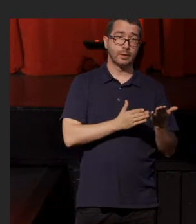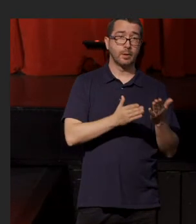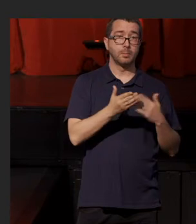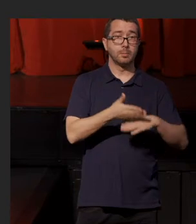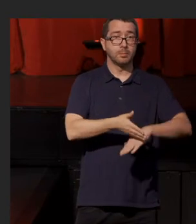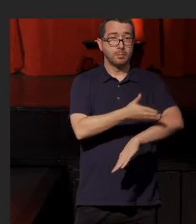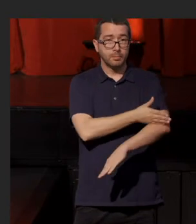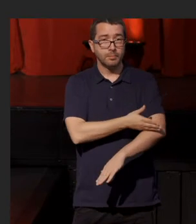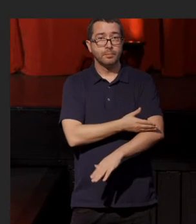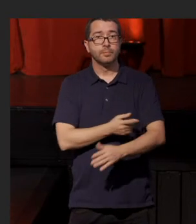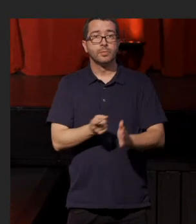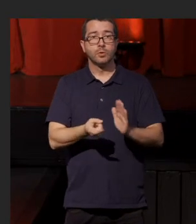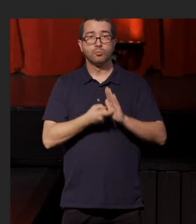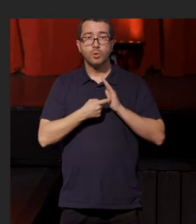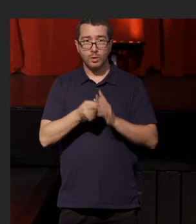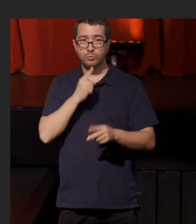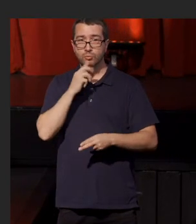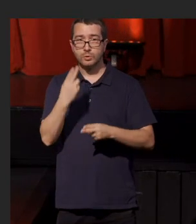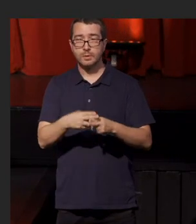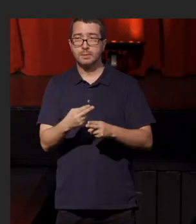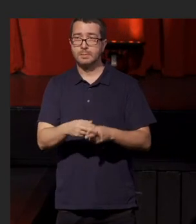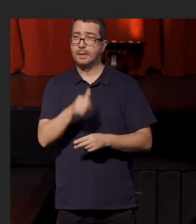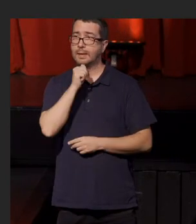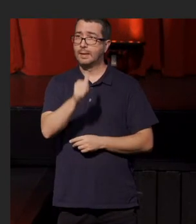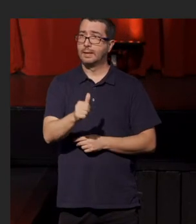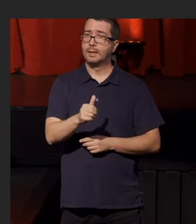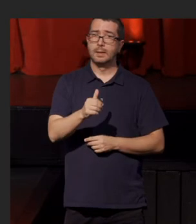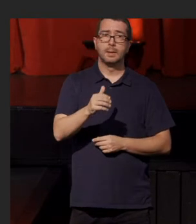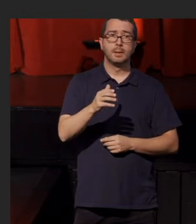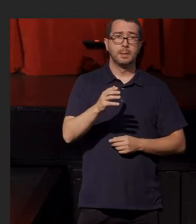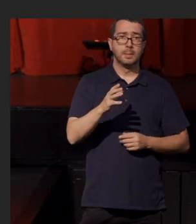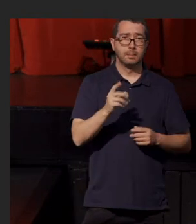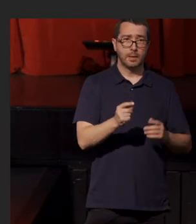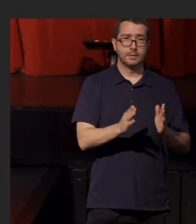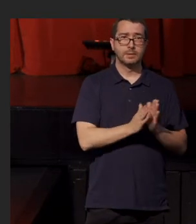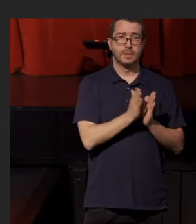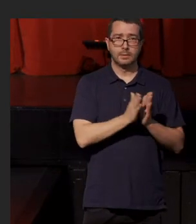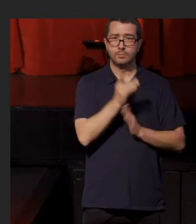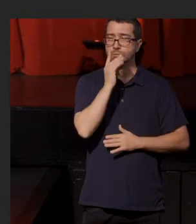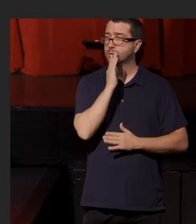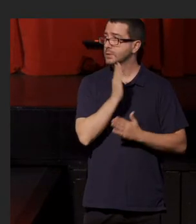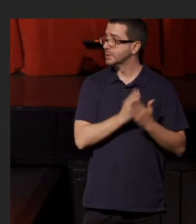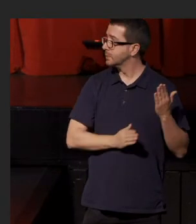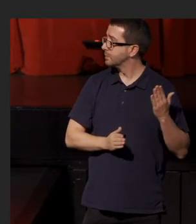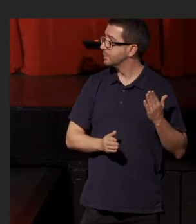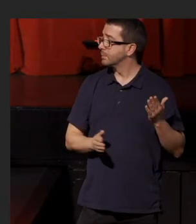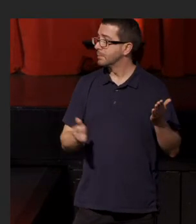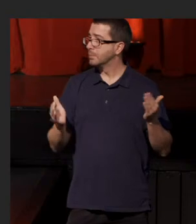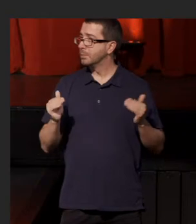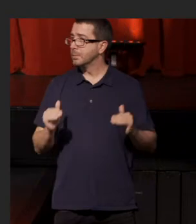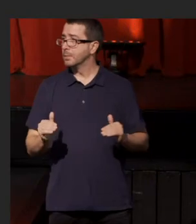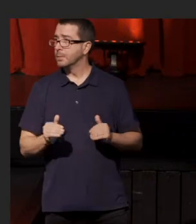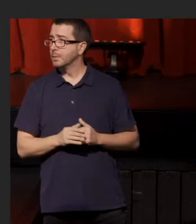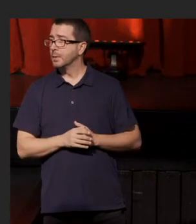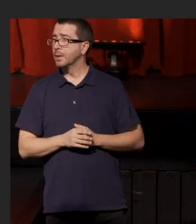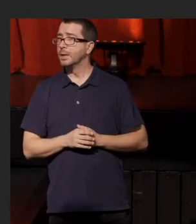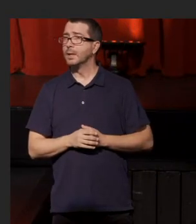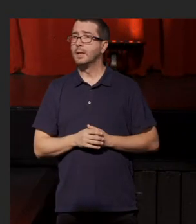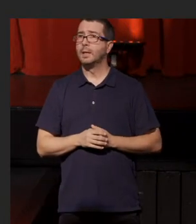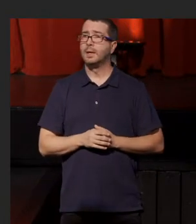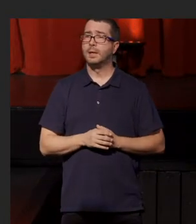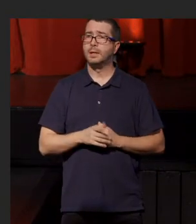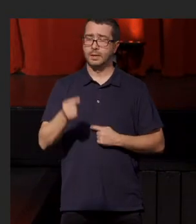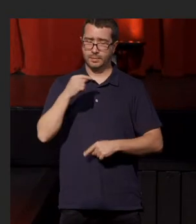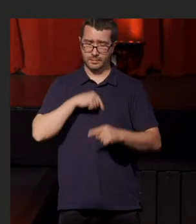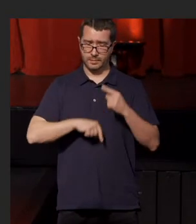journalists work with, two sources rule and sometimes give anonymity in cases where that is useful. To bring it back